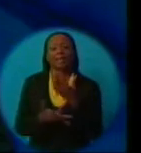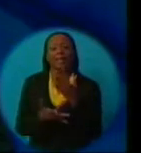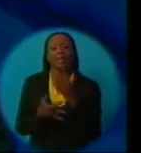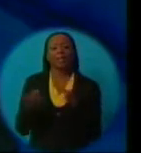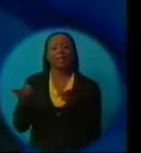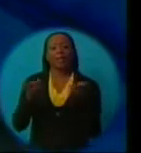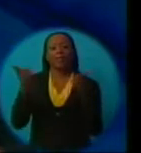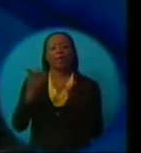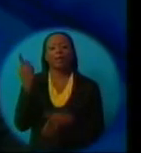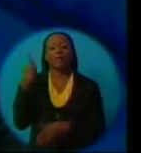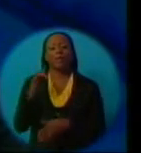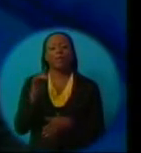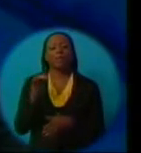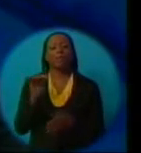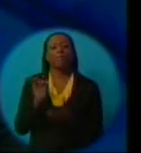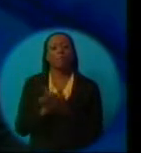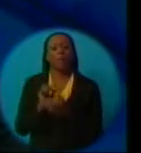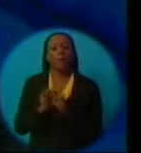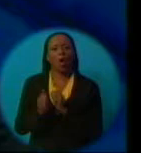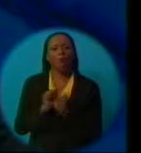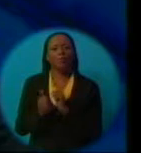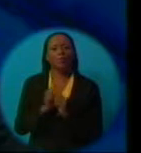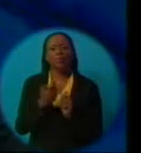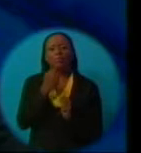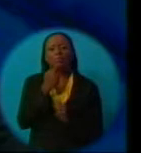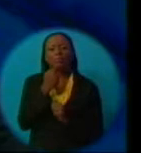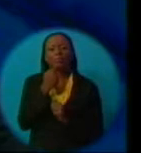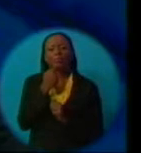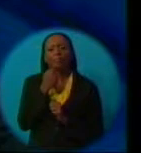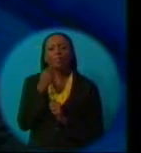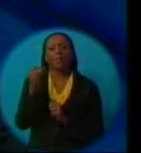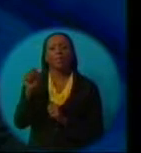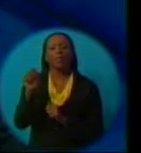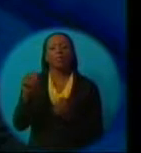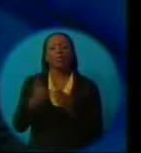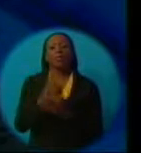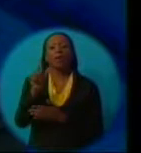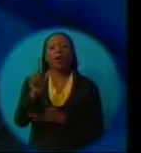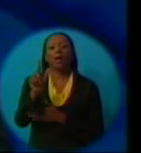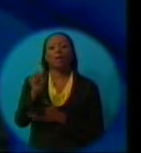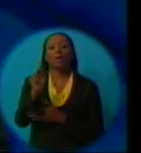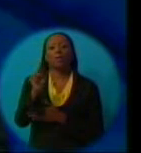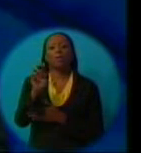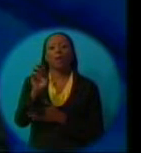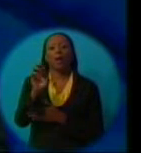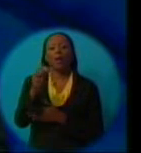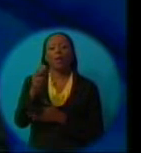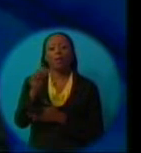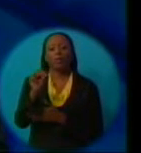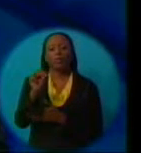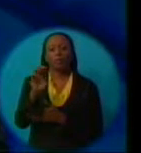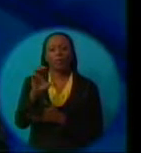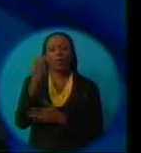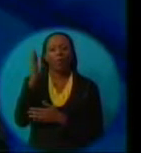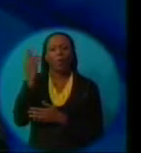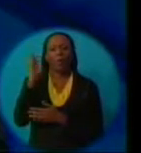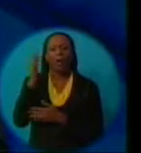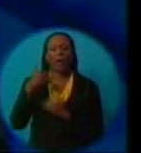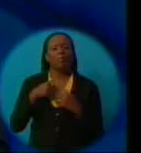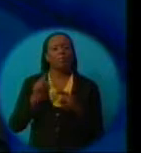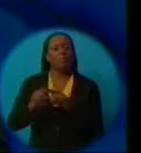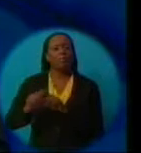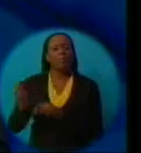Technical director for the tournament, Mark Ford, revealed that the launch will be attended by several high-level officials, including Minister of Social Care